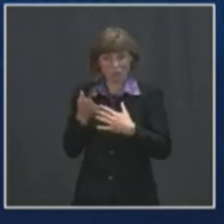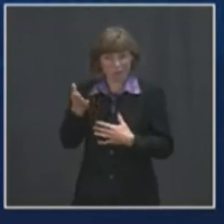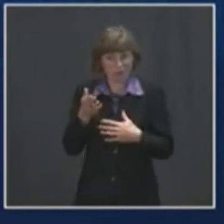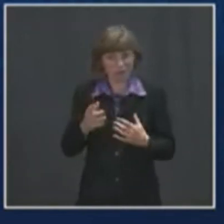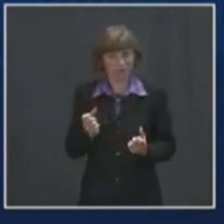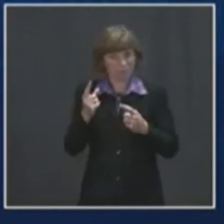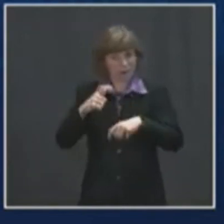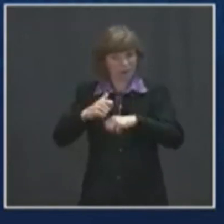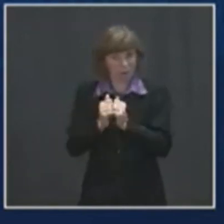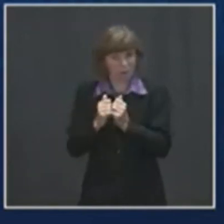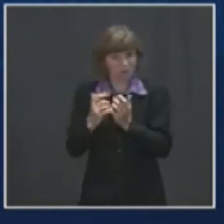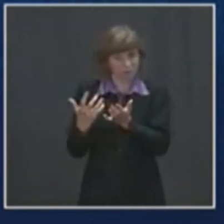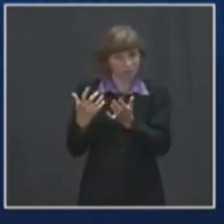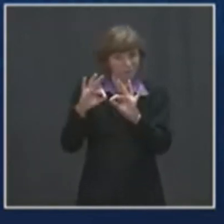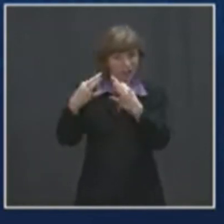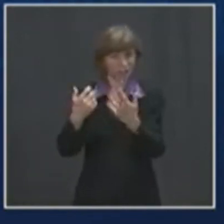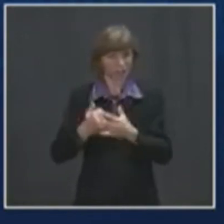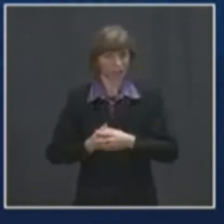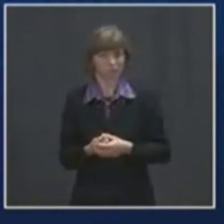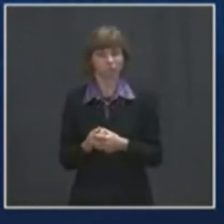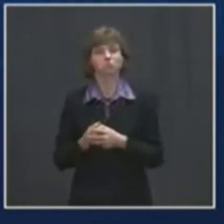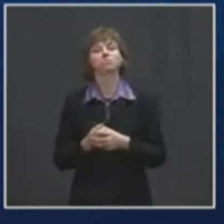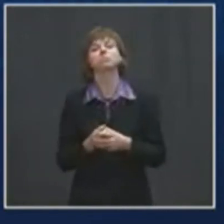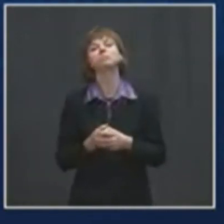family. Changing gears a little bit,